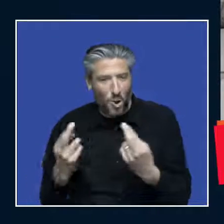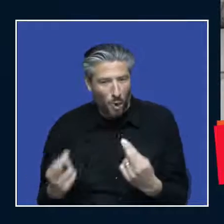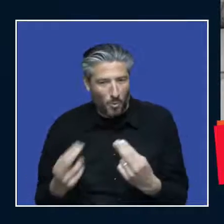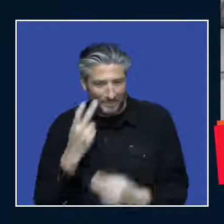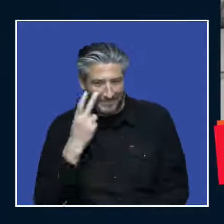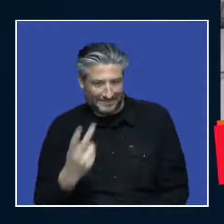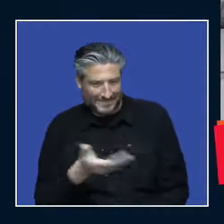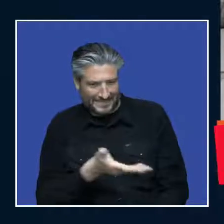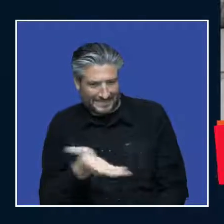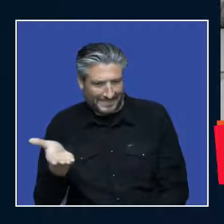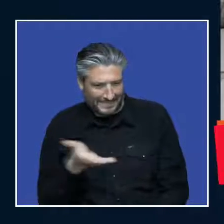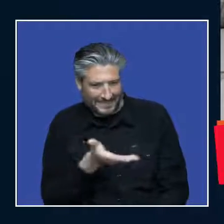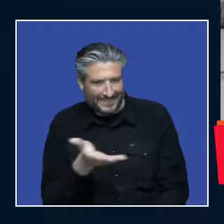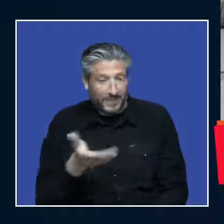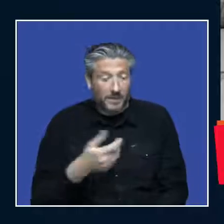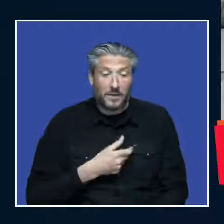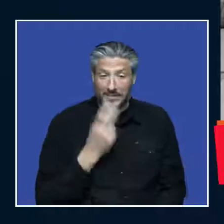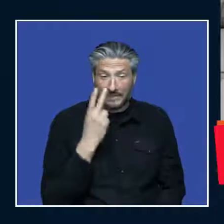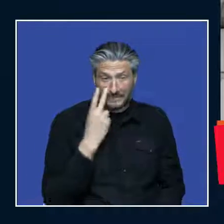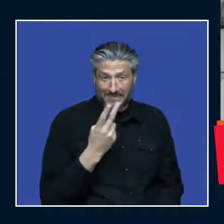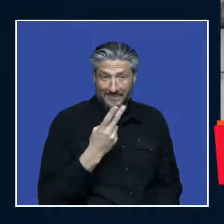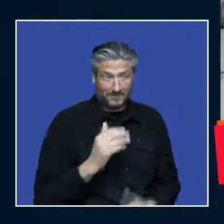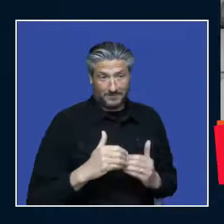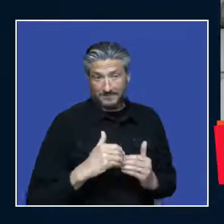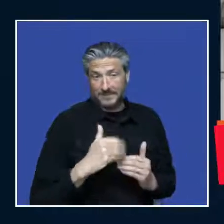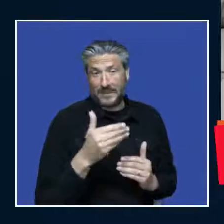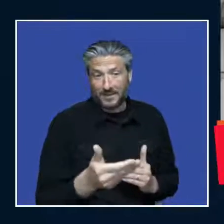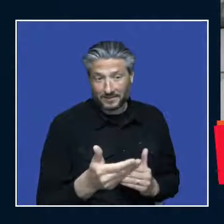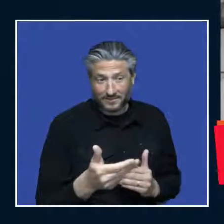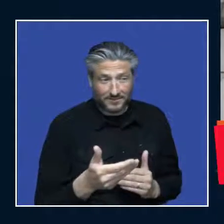Umbraco User Group event. Not yet planned, but we'll be